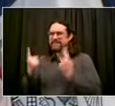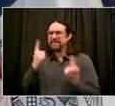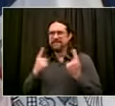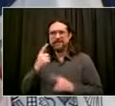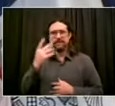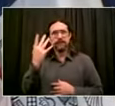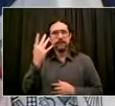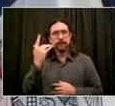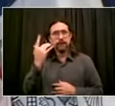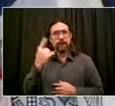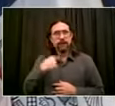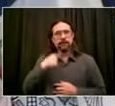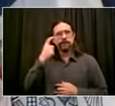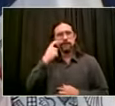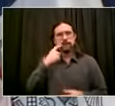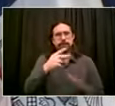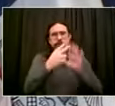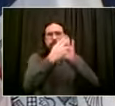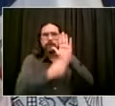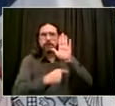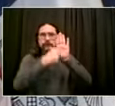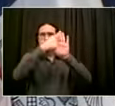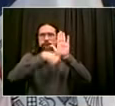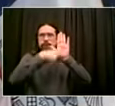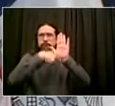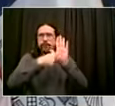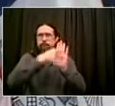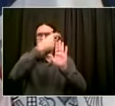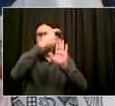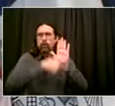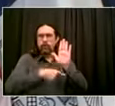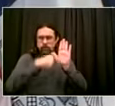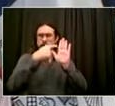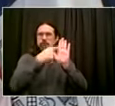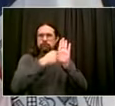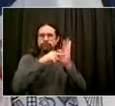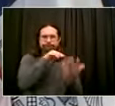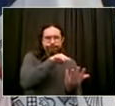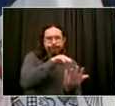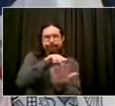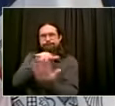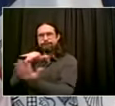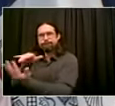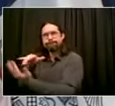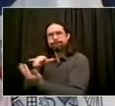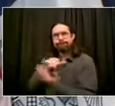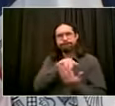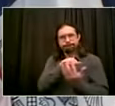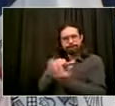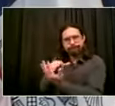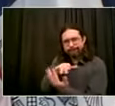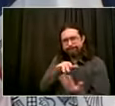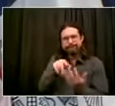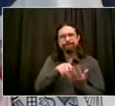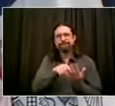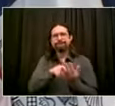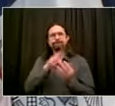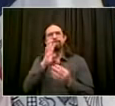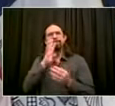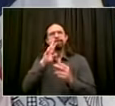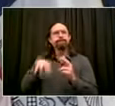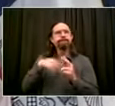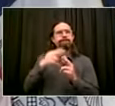there. They're reporting that based on their survey, which does reflect the demographic of the workforce, our essential brave workforce, 1 in 4